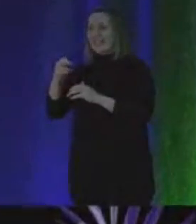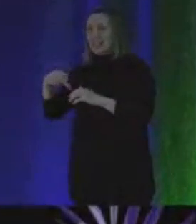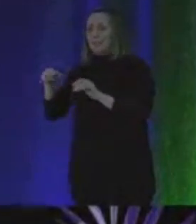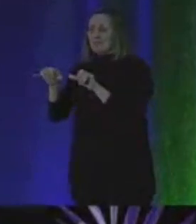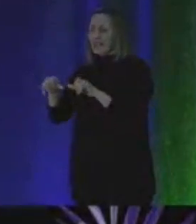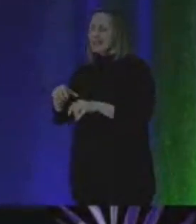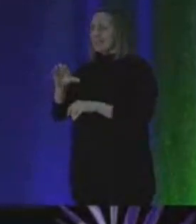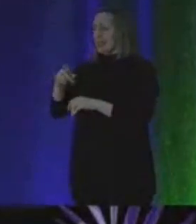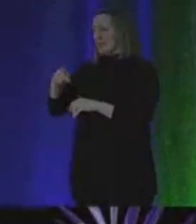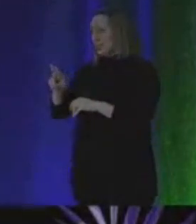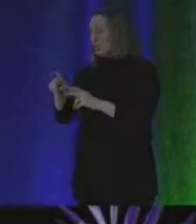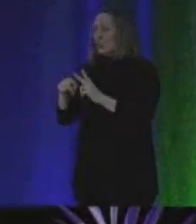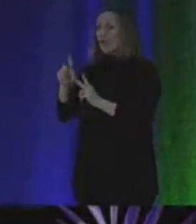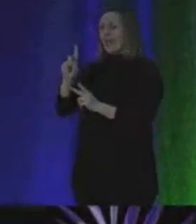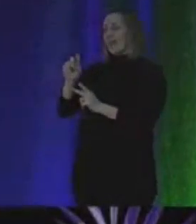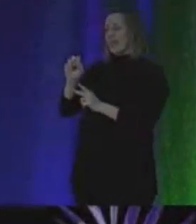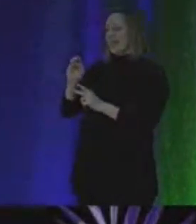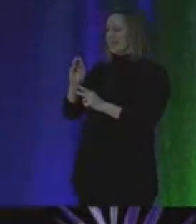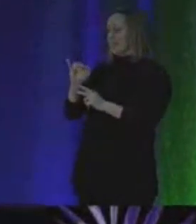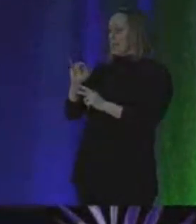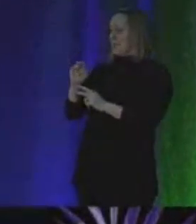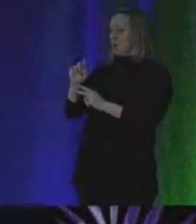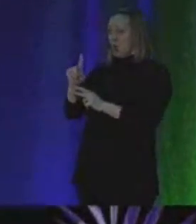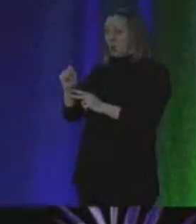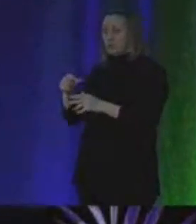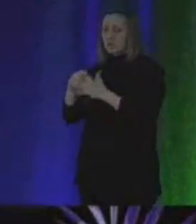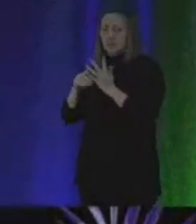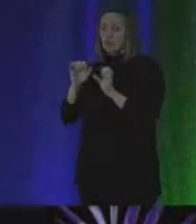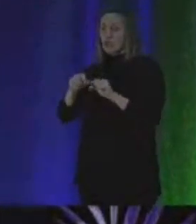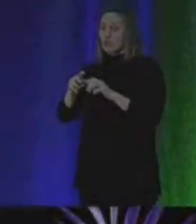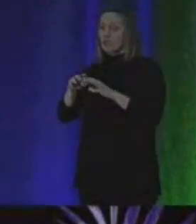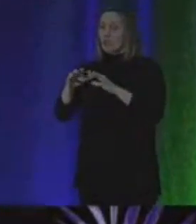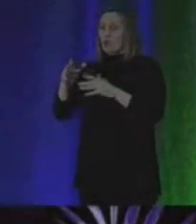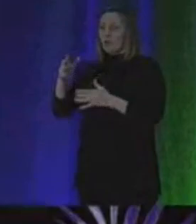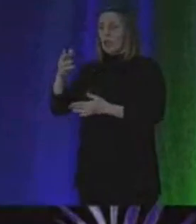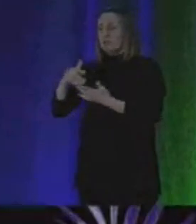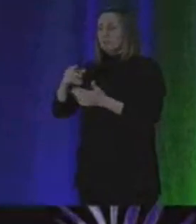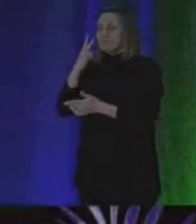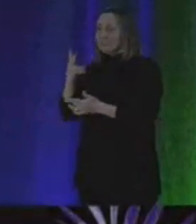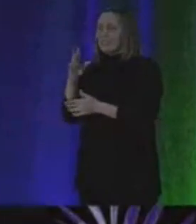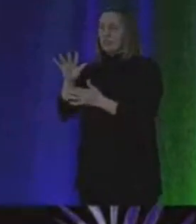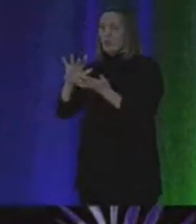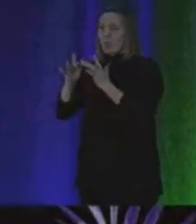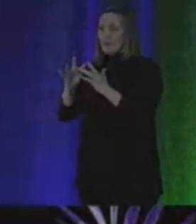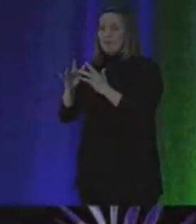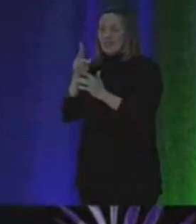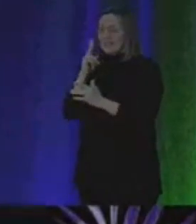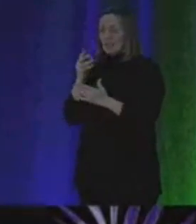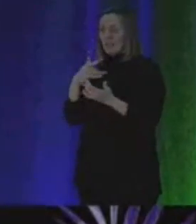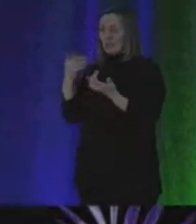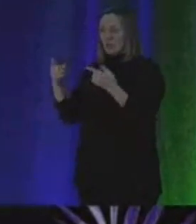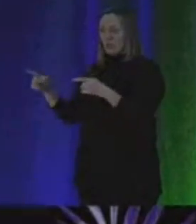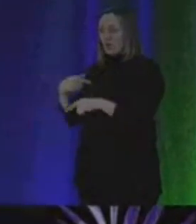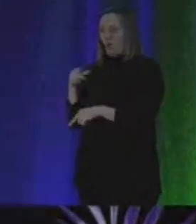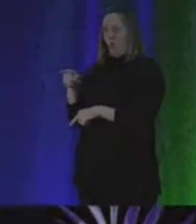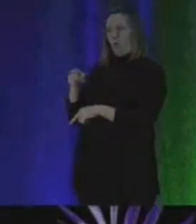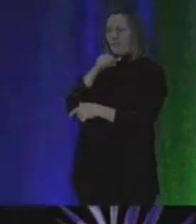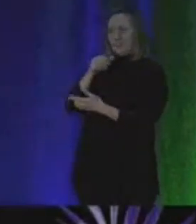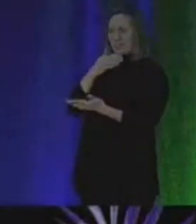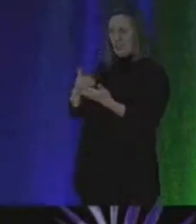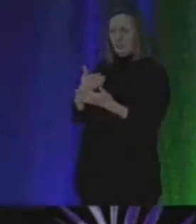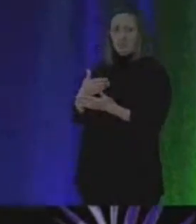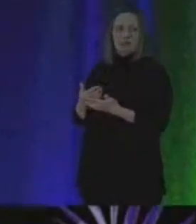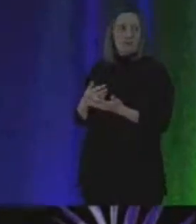DOM nodes. So you can go and interact with your site and see what's going on here. You're like, oh, damn, that's not good.